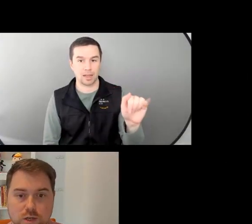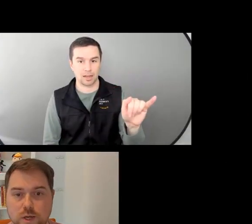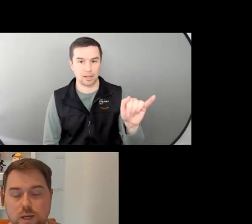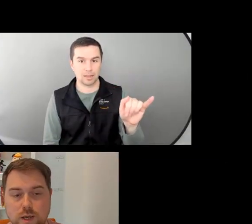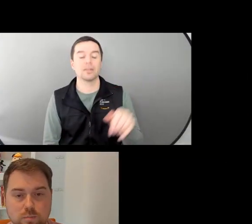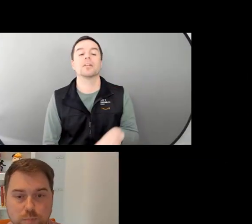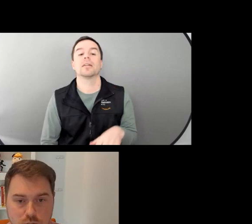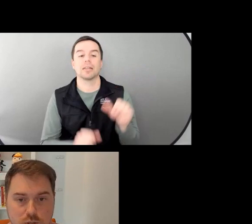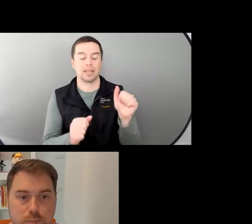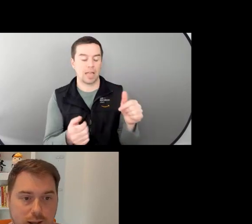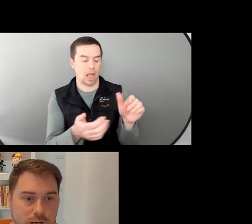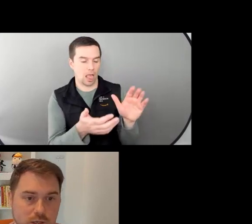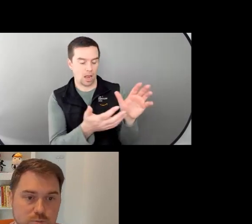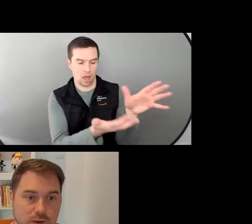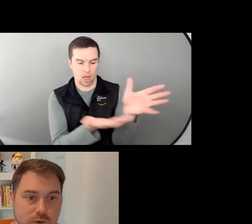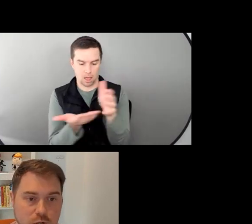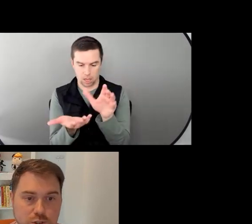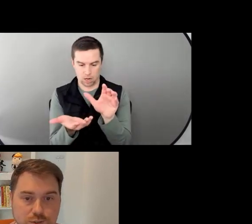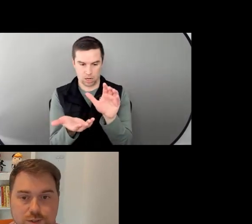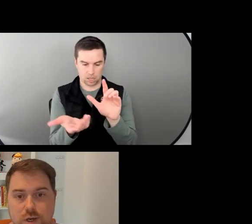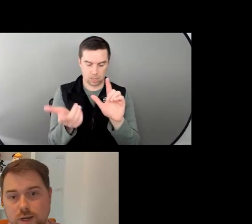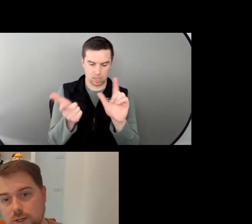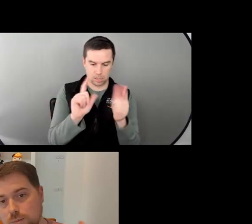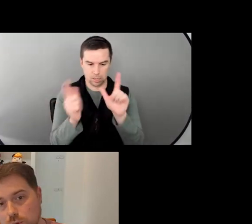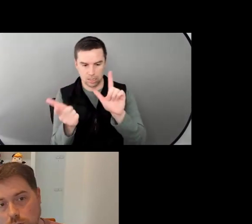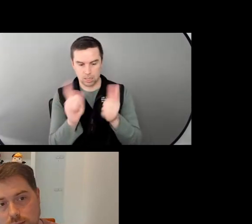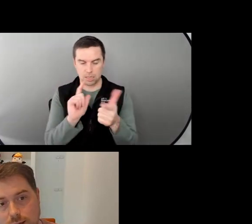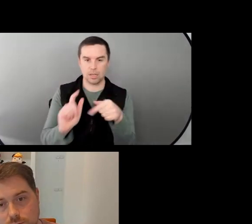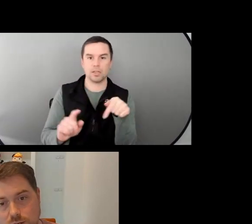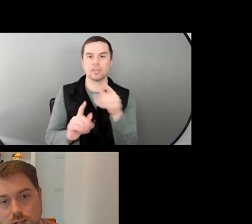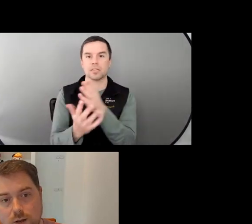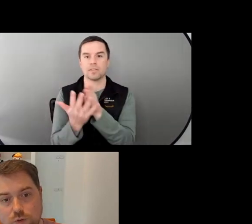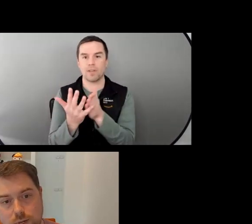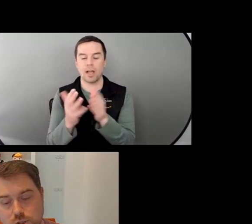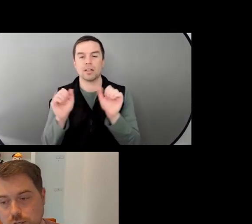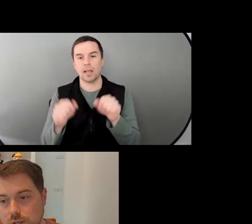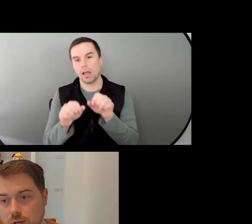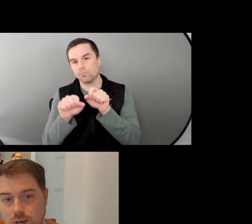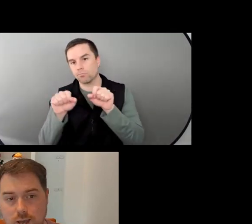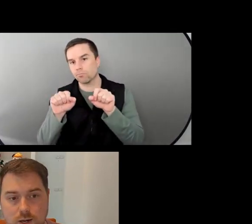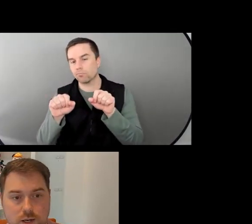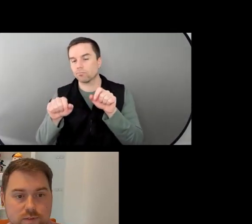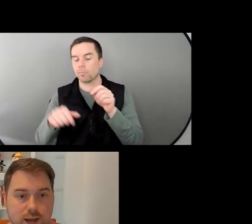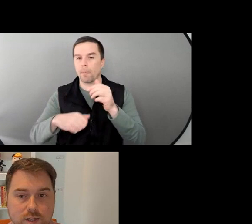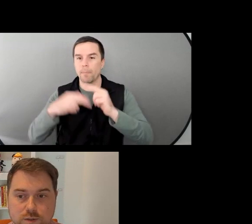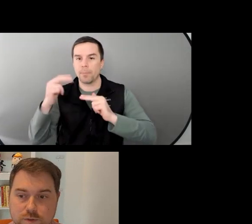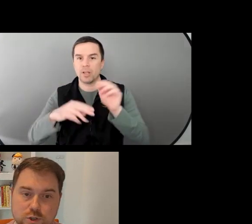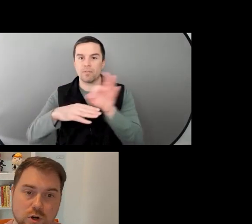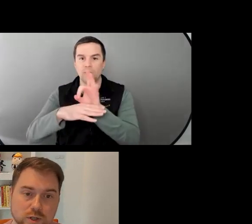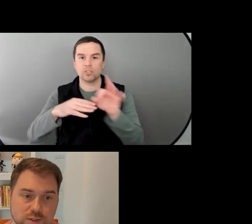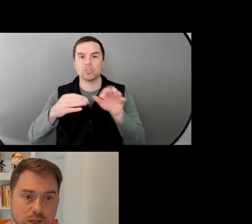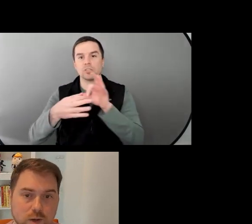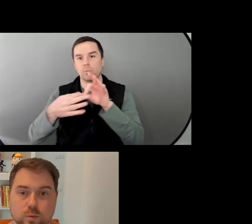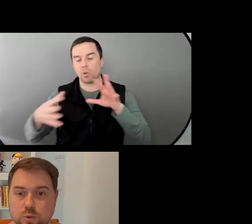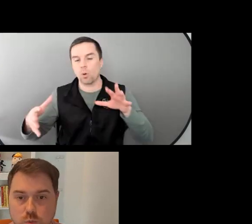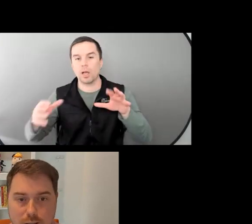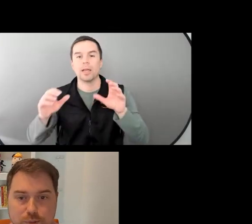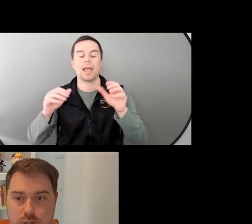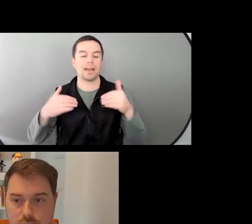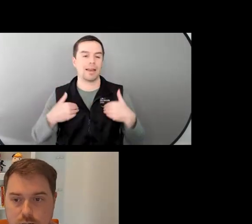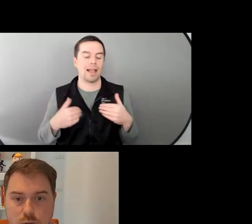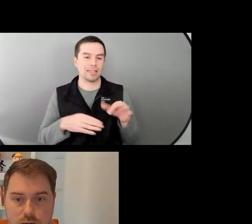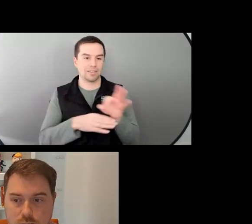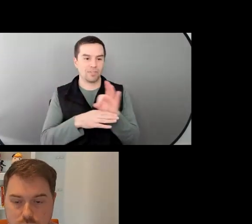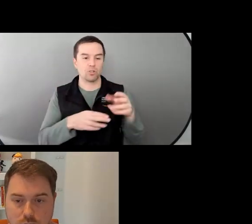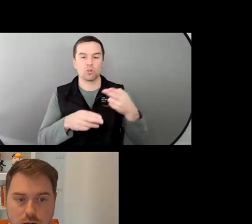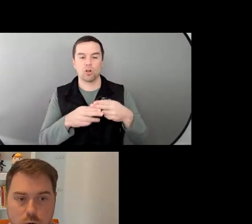YAML document. It can build and package my functions. It can deploy that via CloudFormation. And it even has a feature called Accelerate, which will